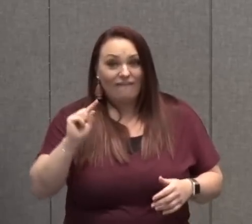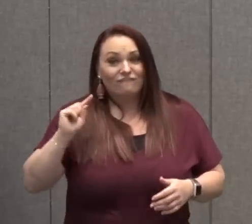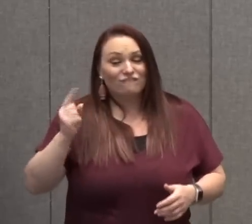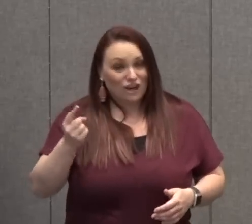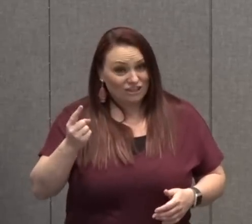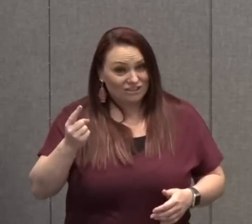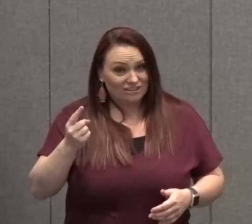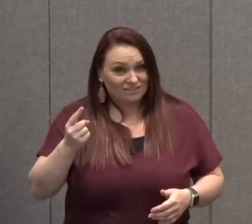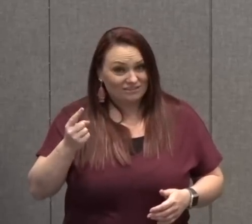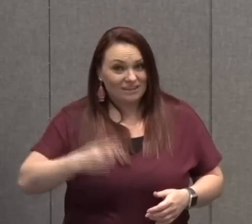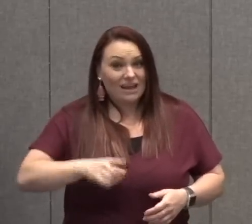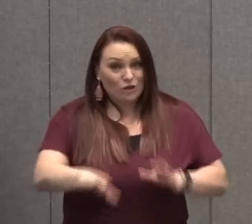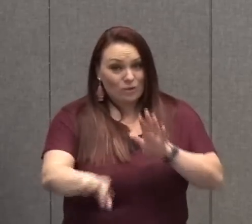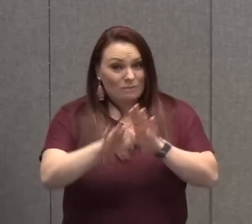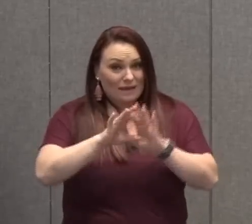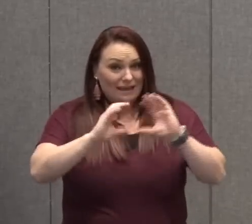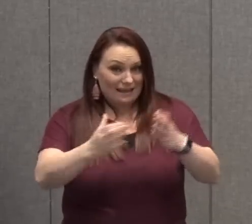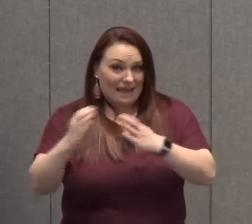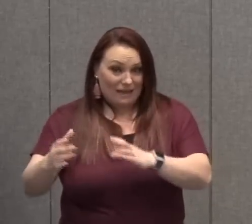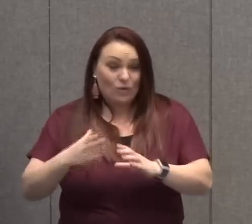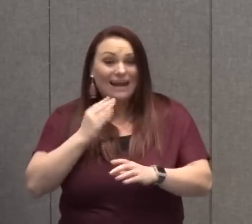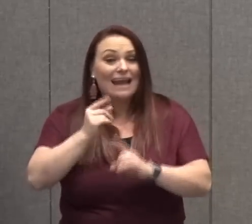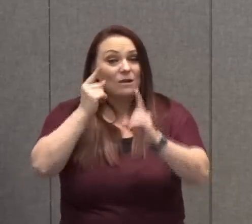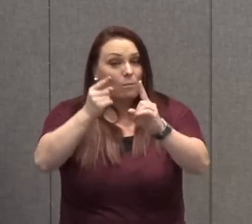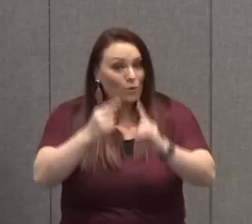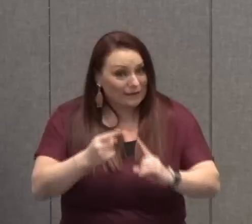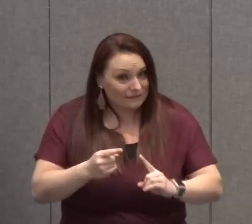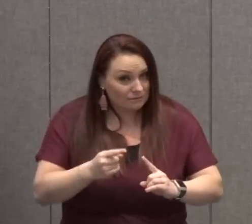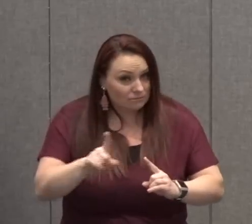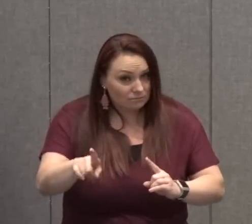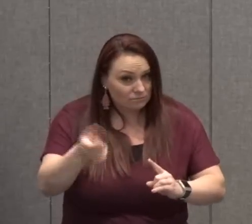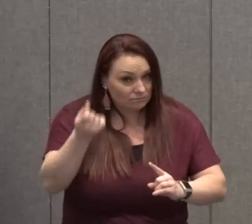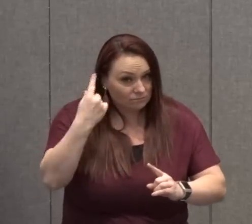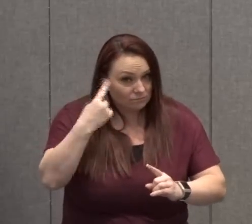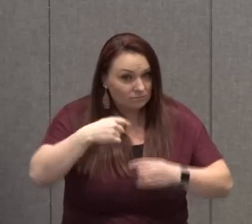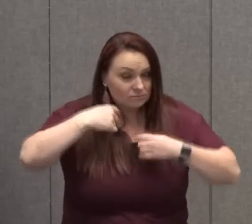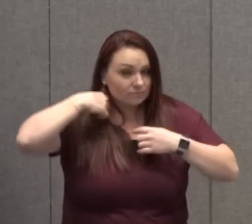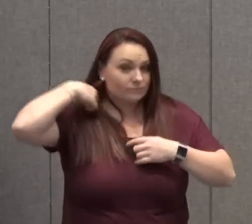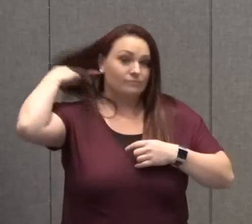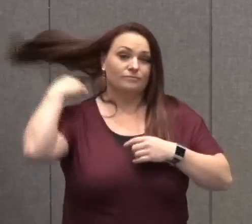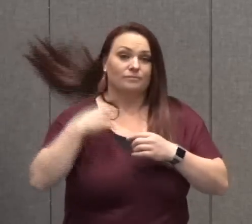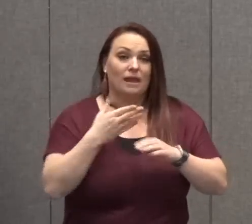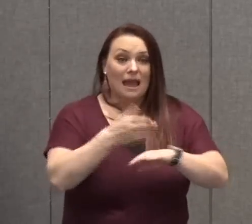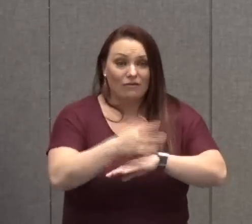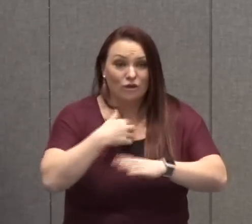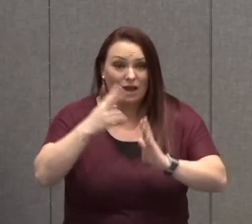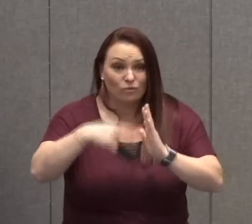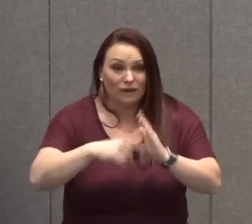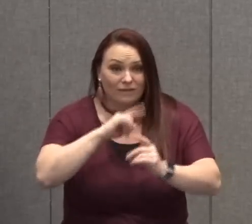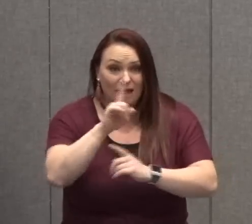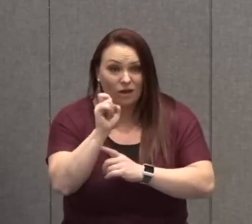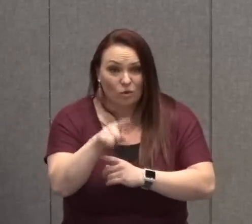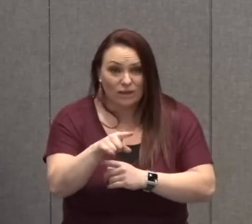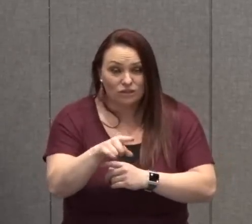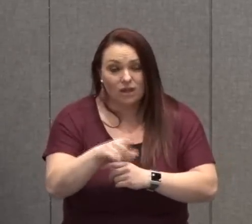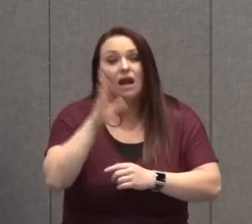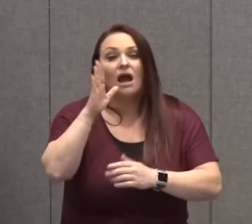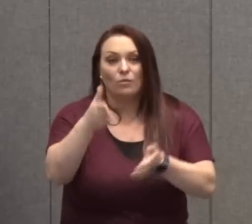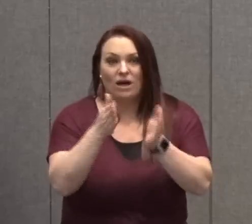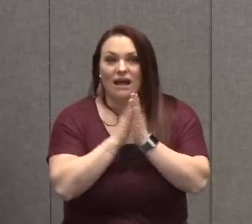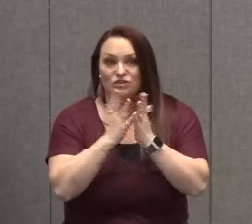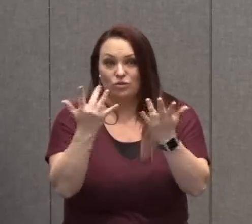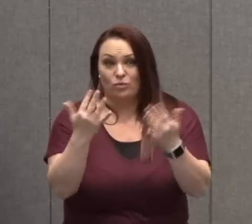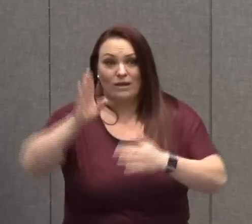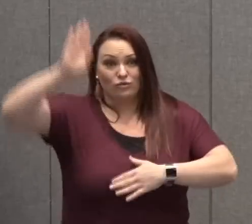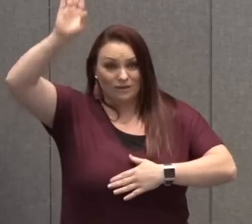choose a category and a point value now when you after I read the question I am going to ask you to